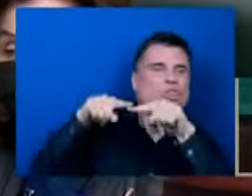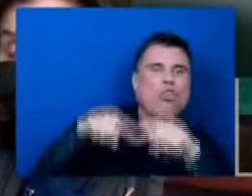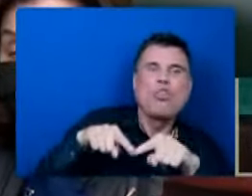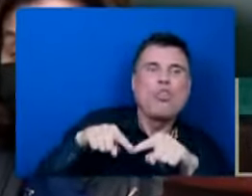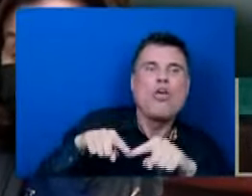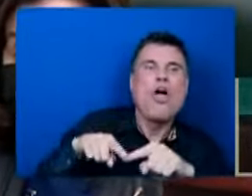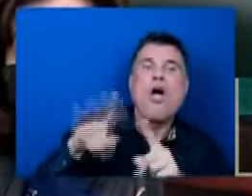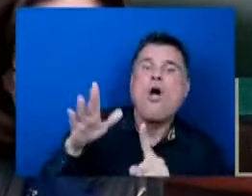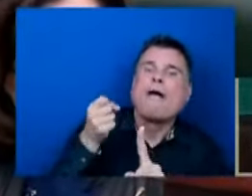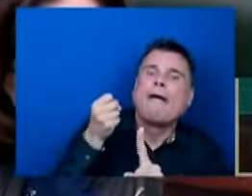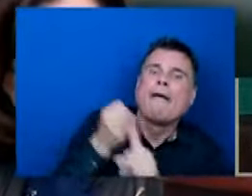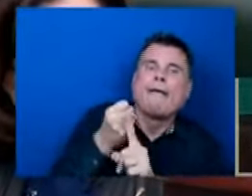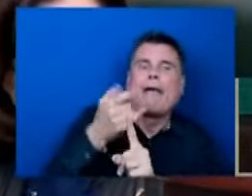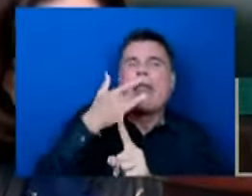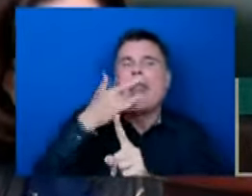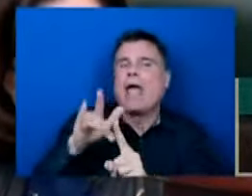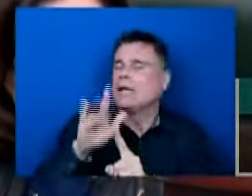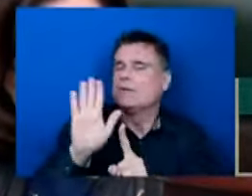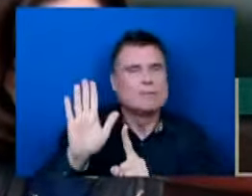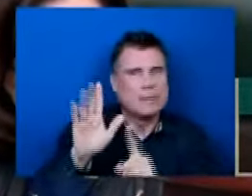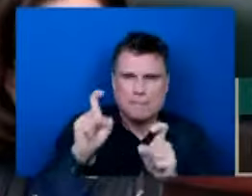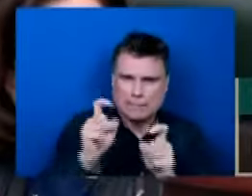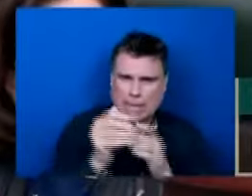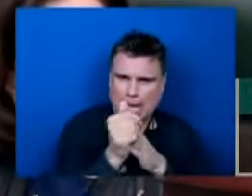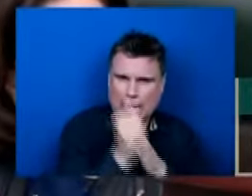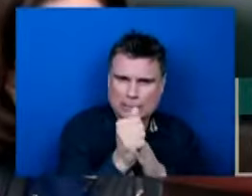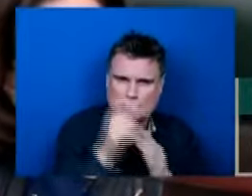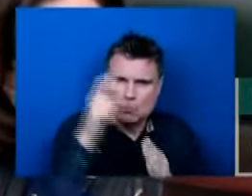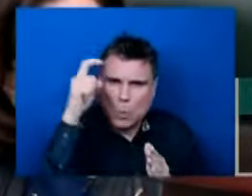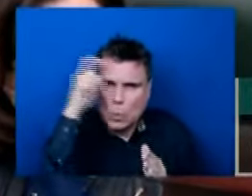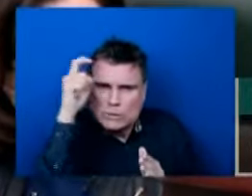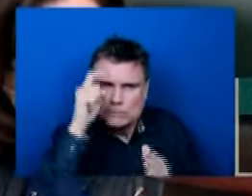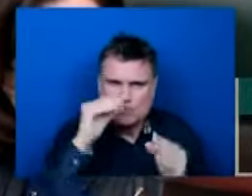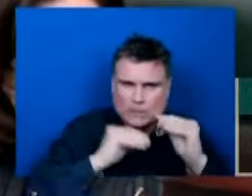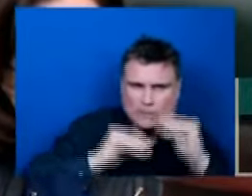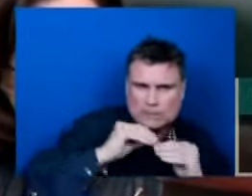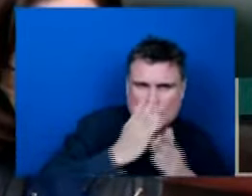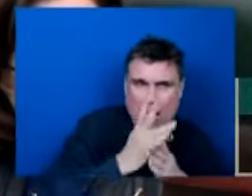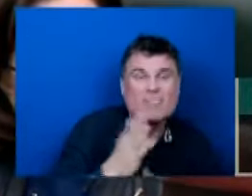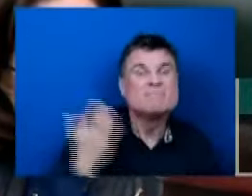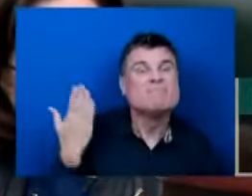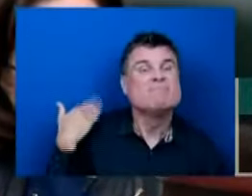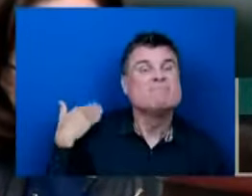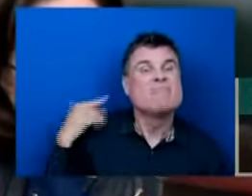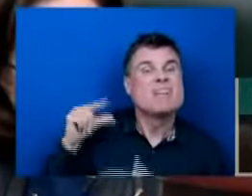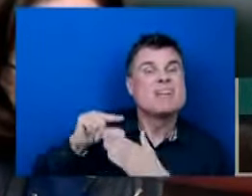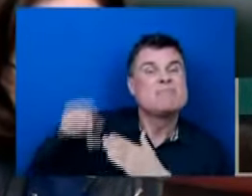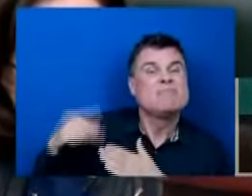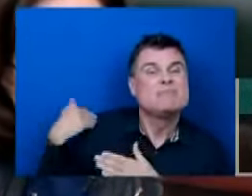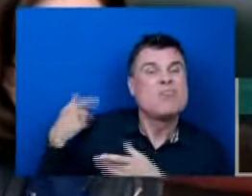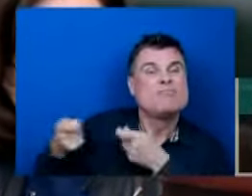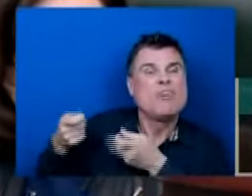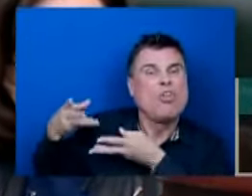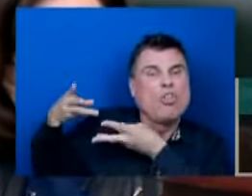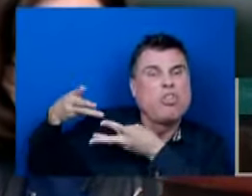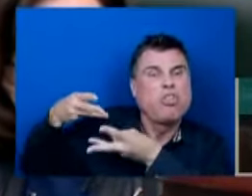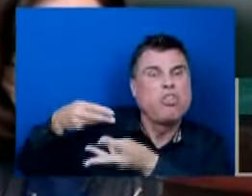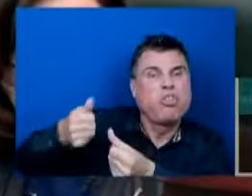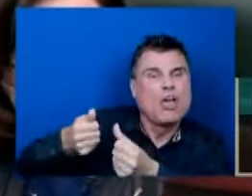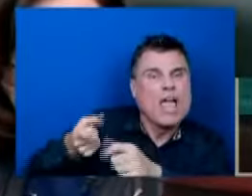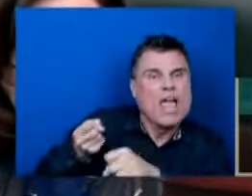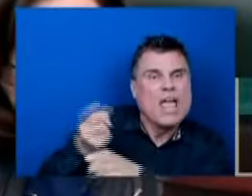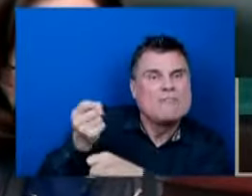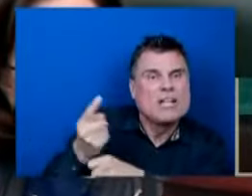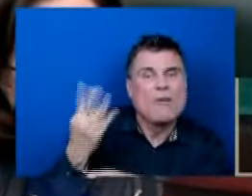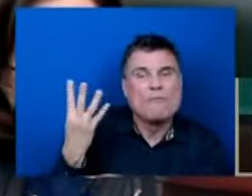previous government increased spending by 4% every year. Even factoring in the energy price projections in